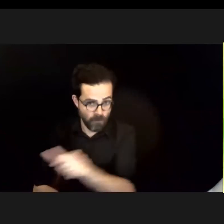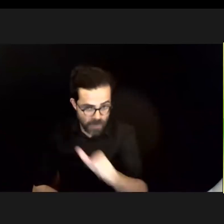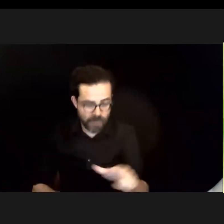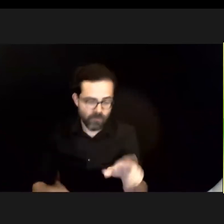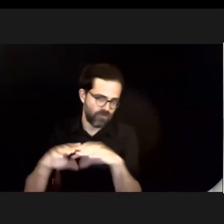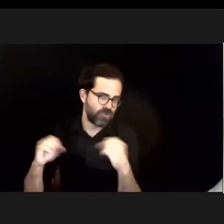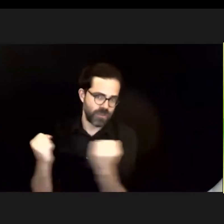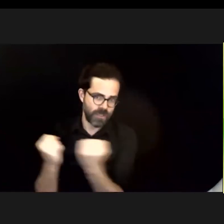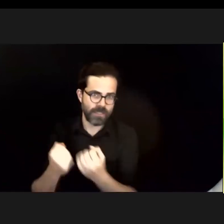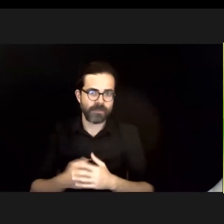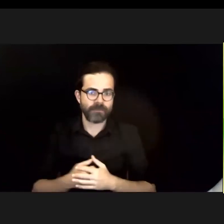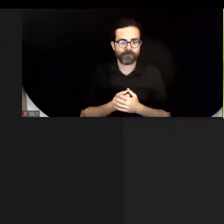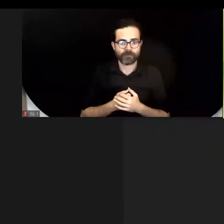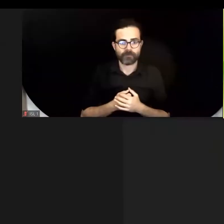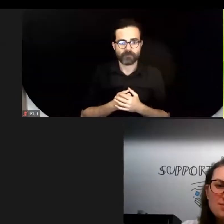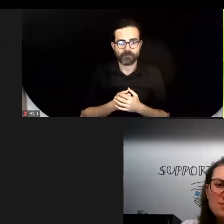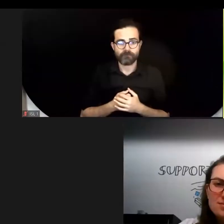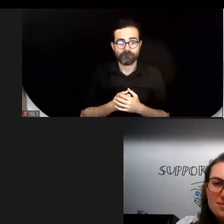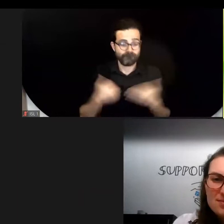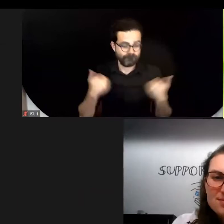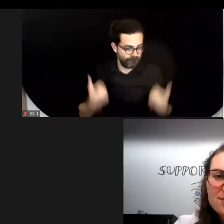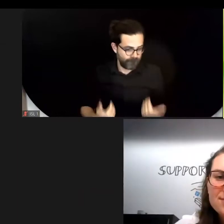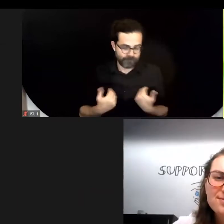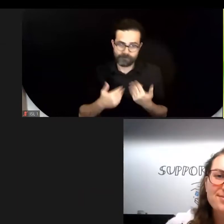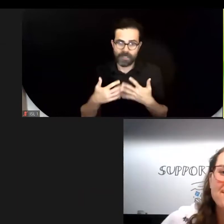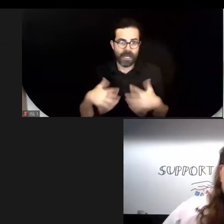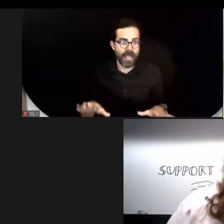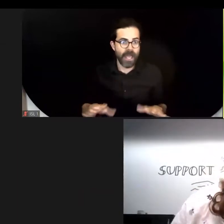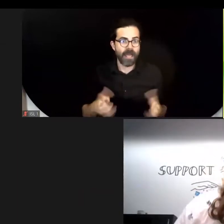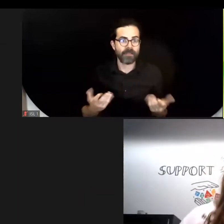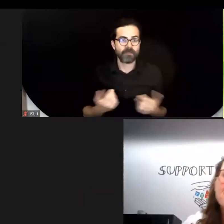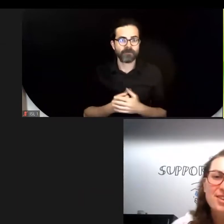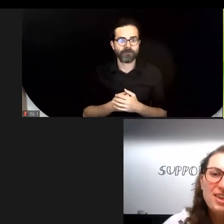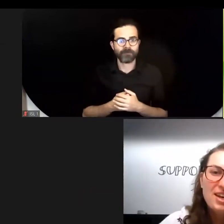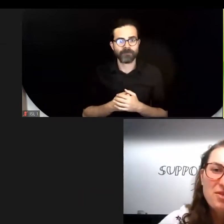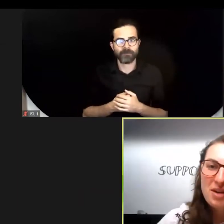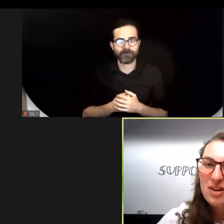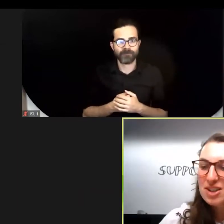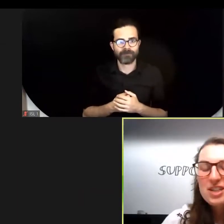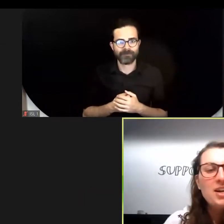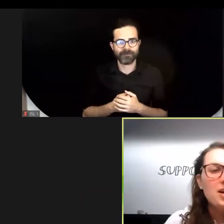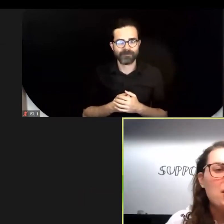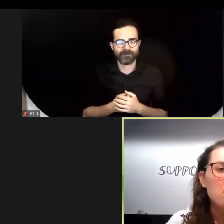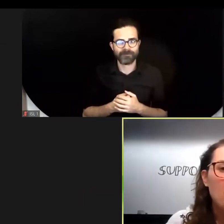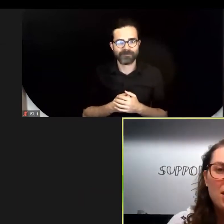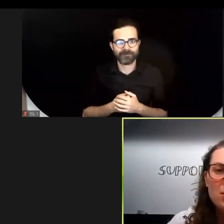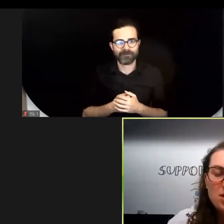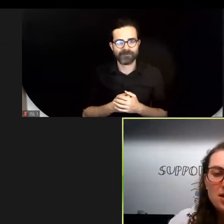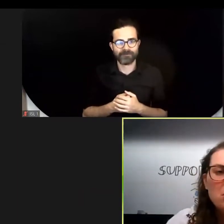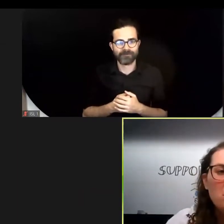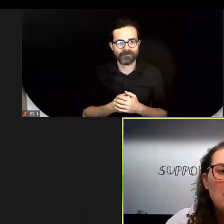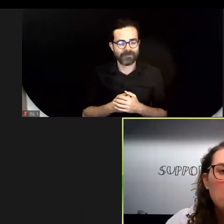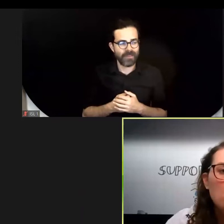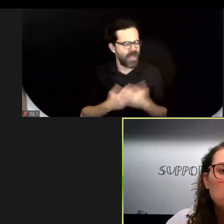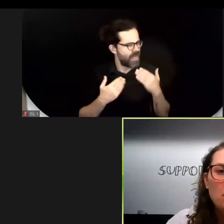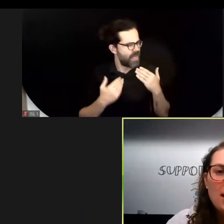end of my introduction to service design. Thank you very much. I think you started on a